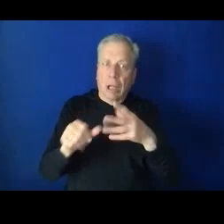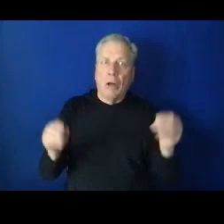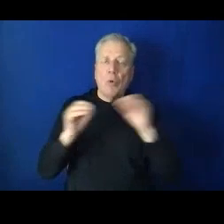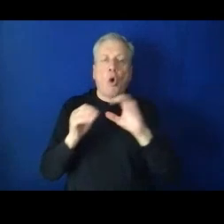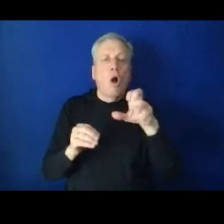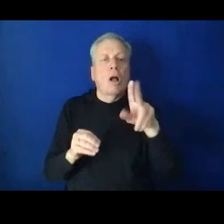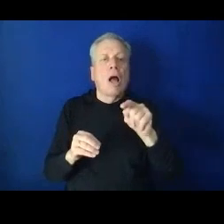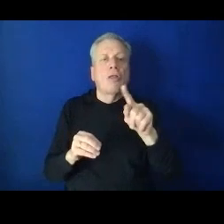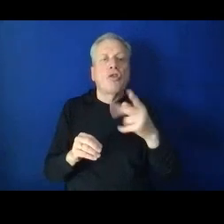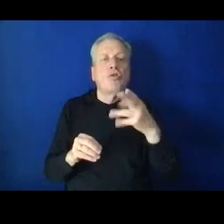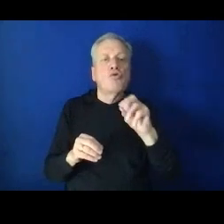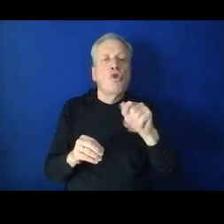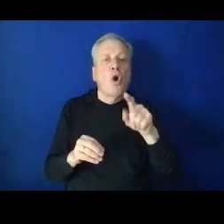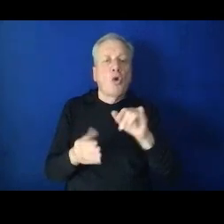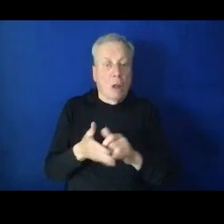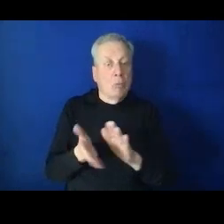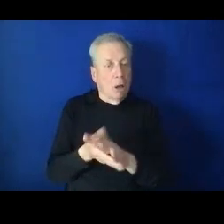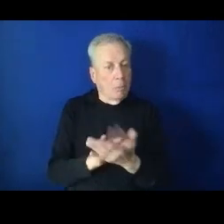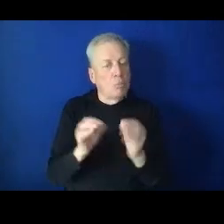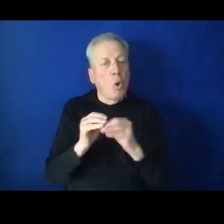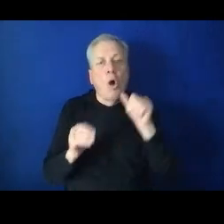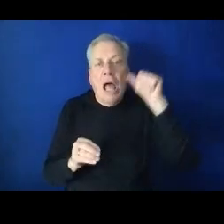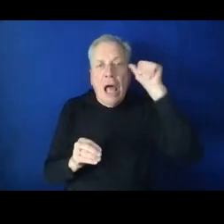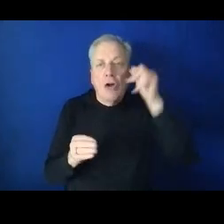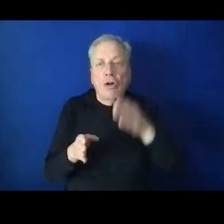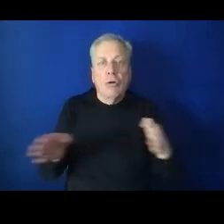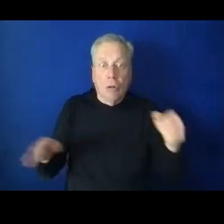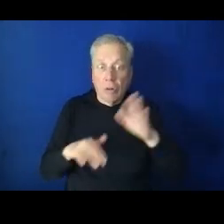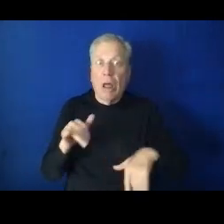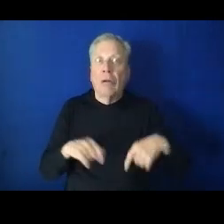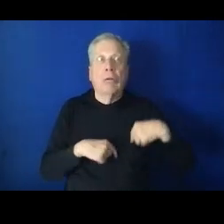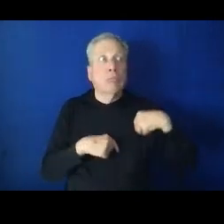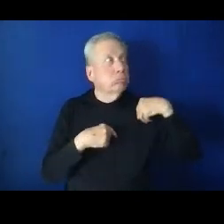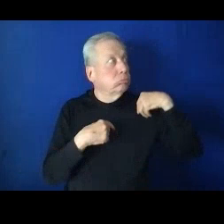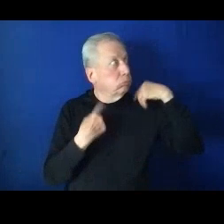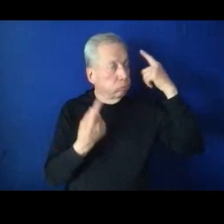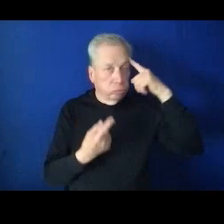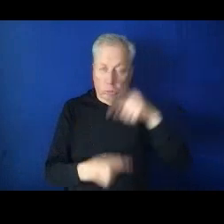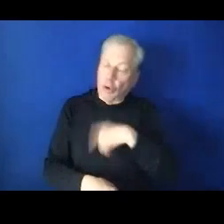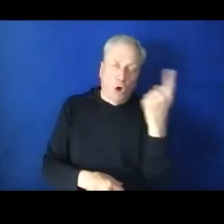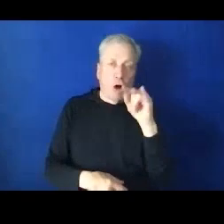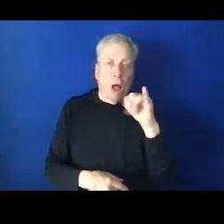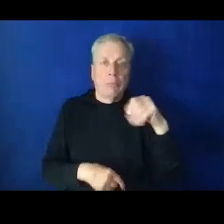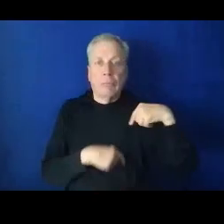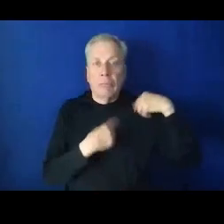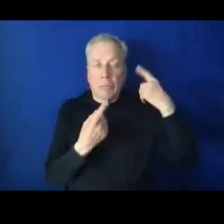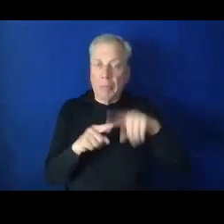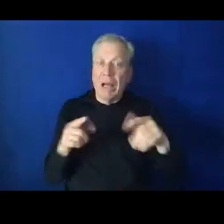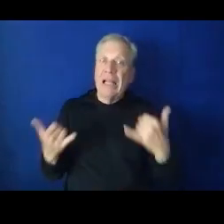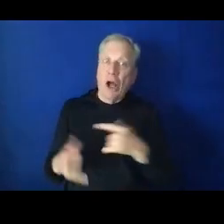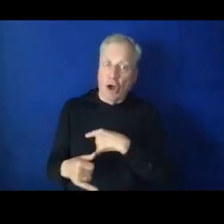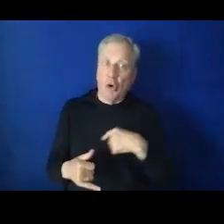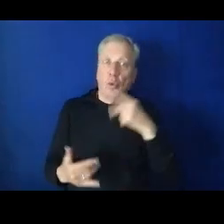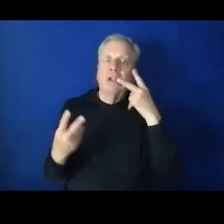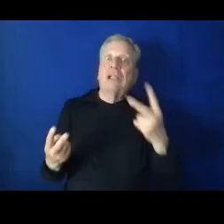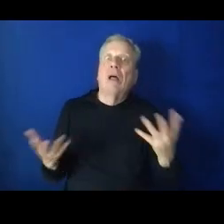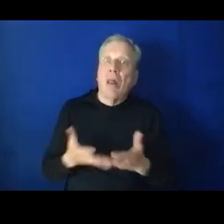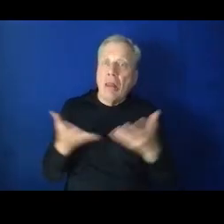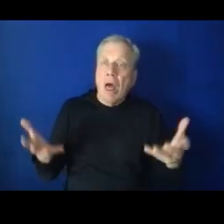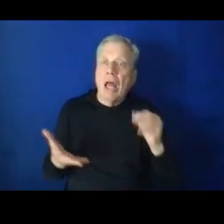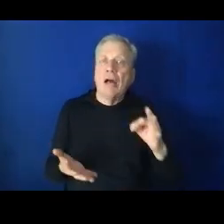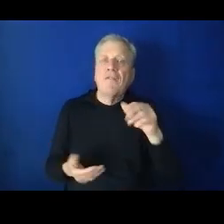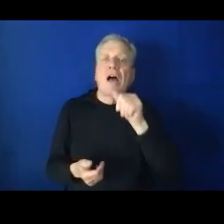that are growing to adult size than we've had in a really, really long time. Conversely, you can see where we have a lot of the